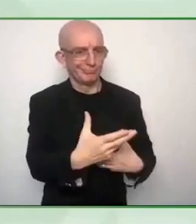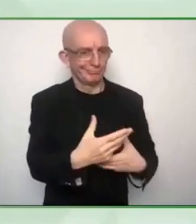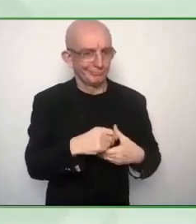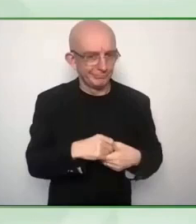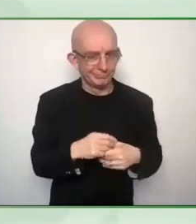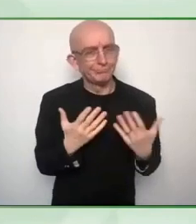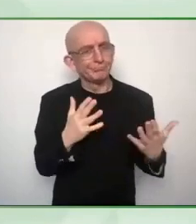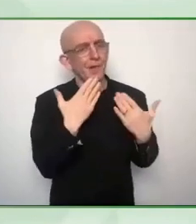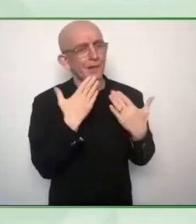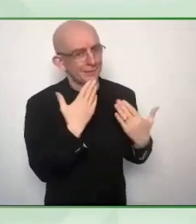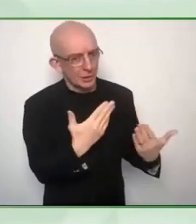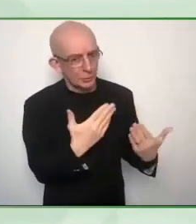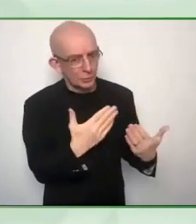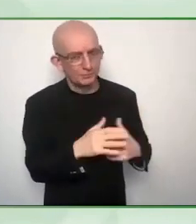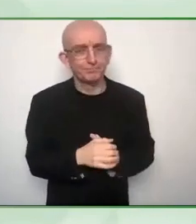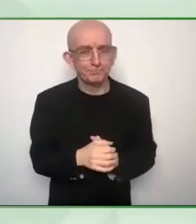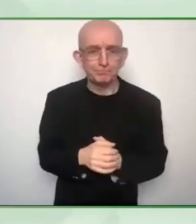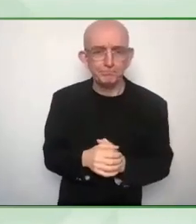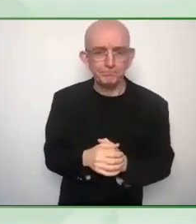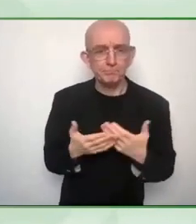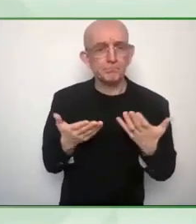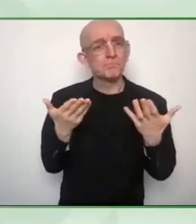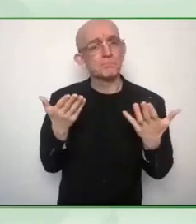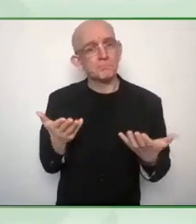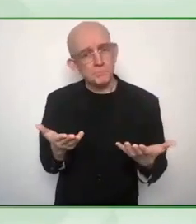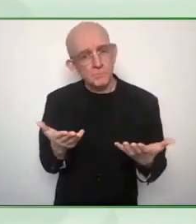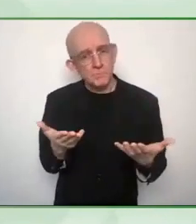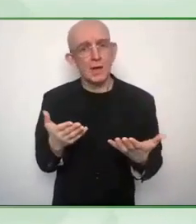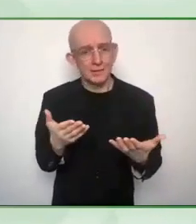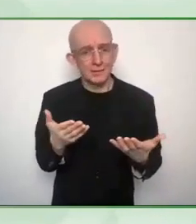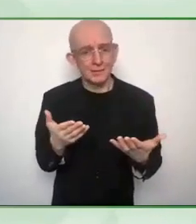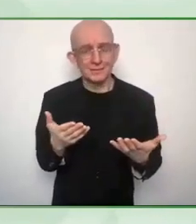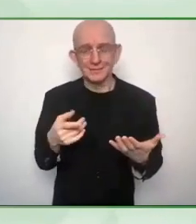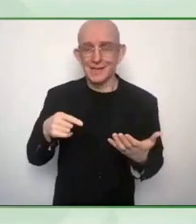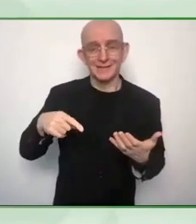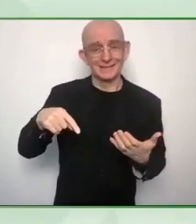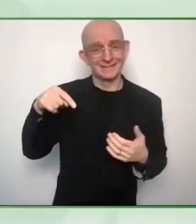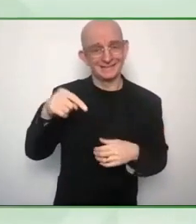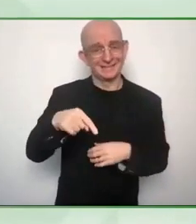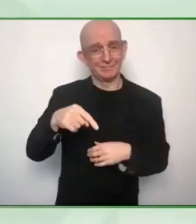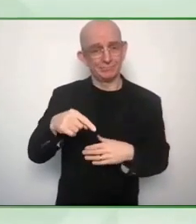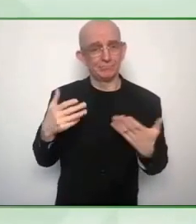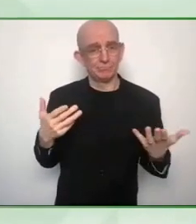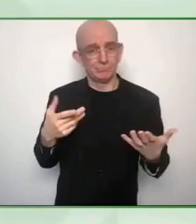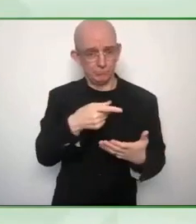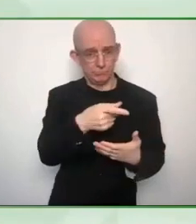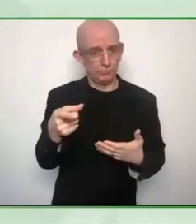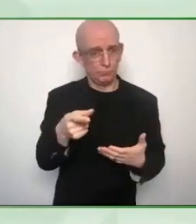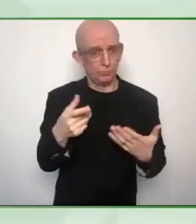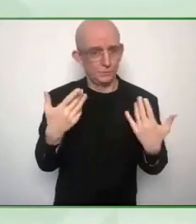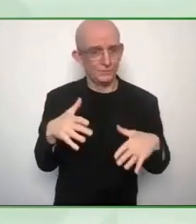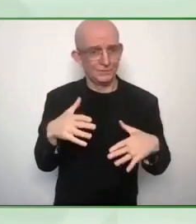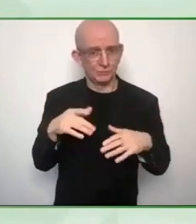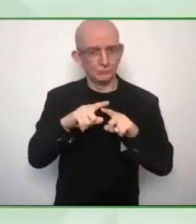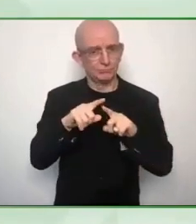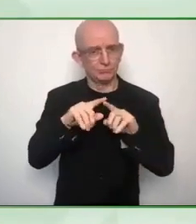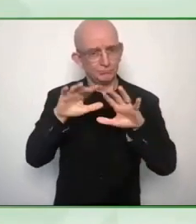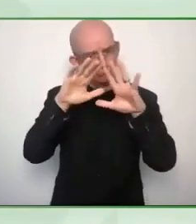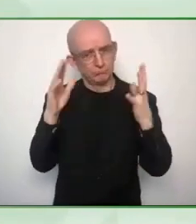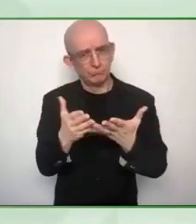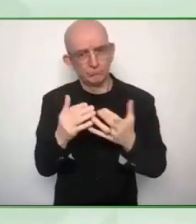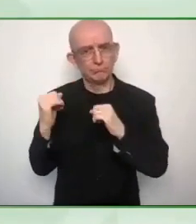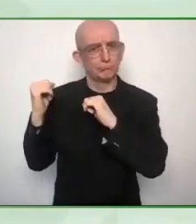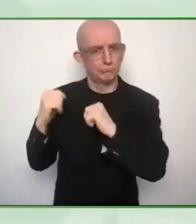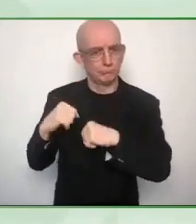forward in the future. How does the process work? I mean, this sounds all very abstract